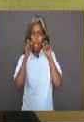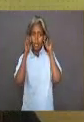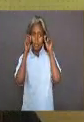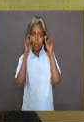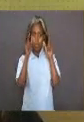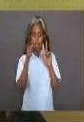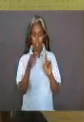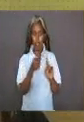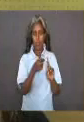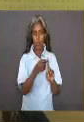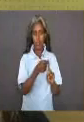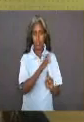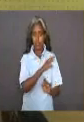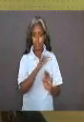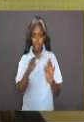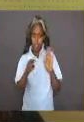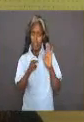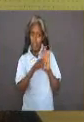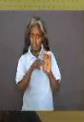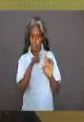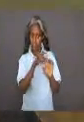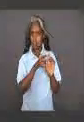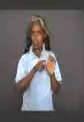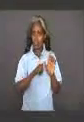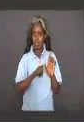positive and negative angles.